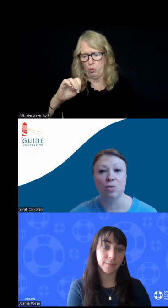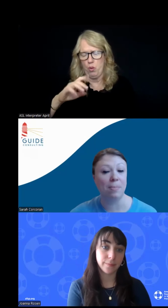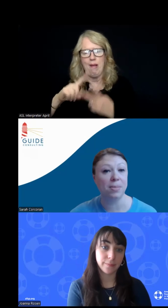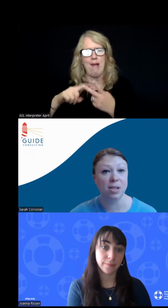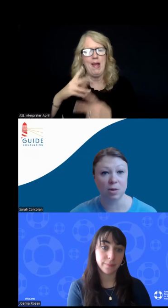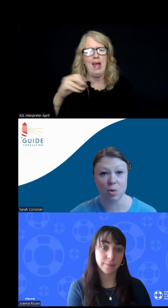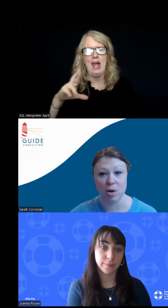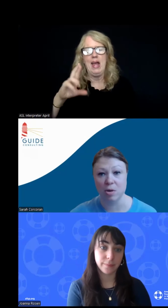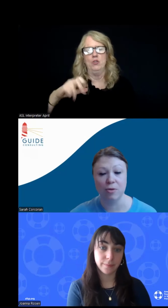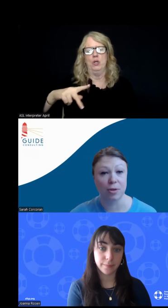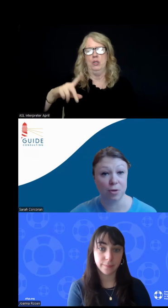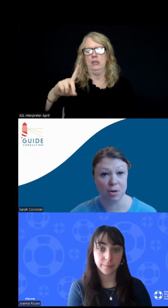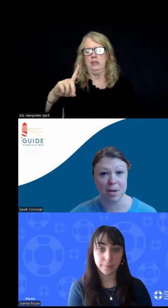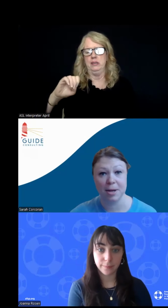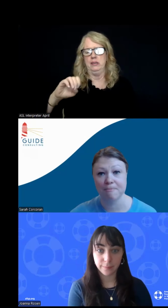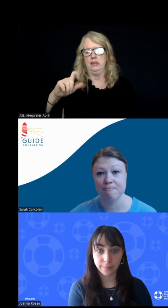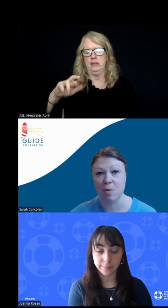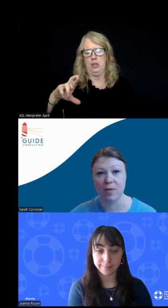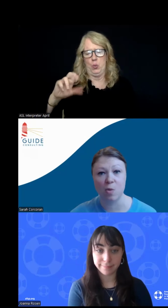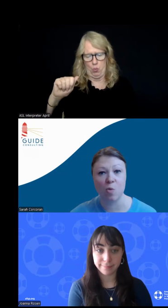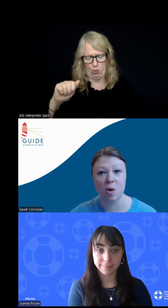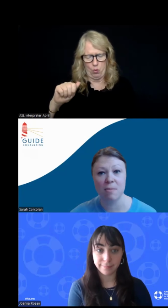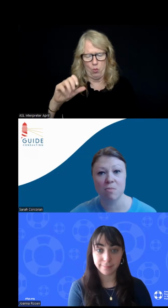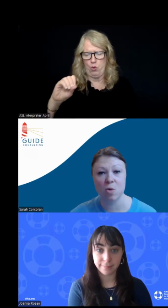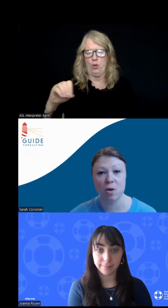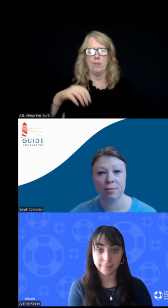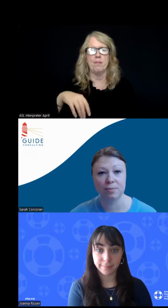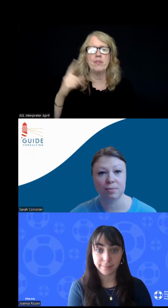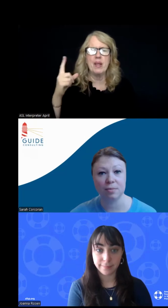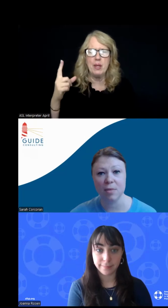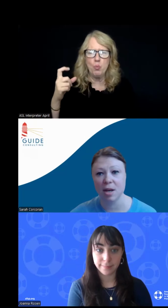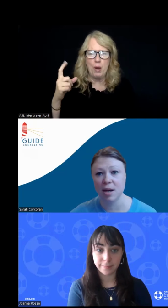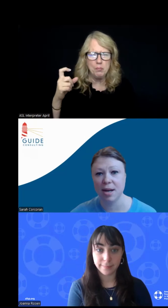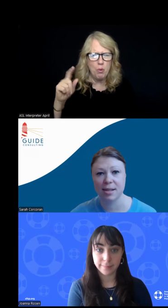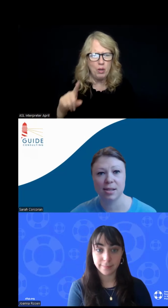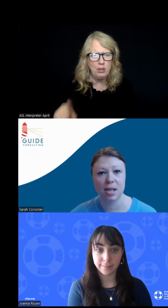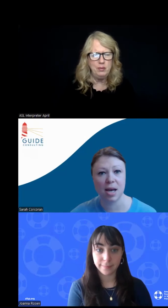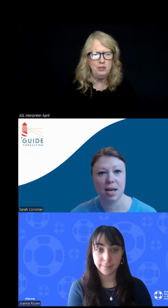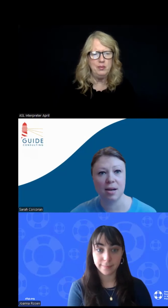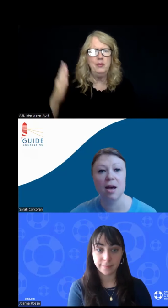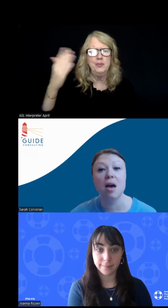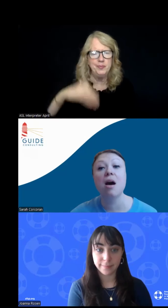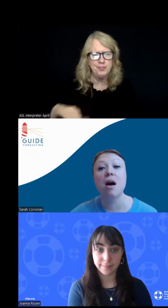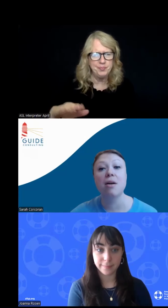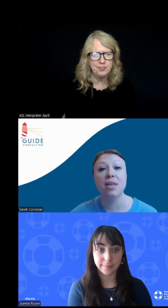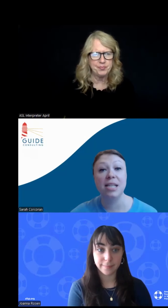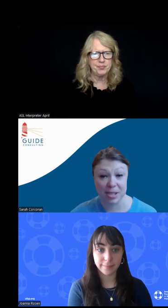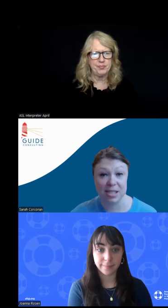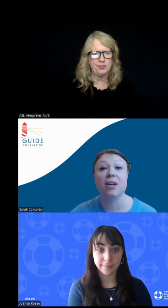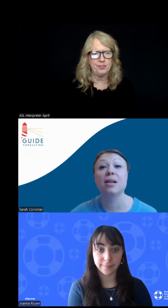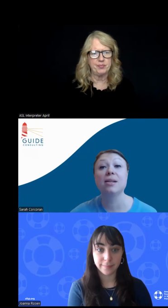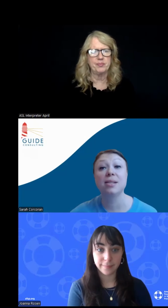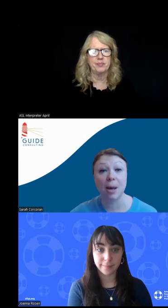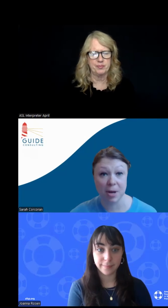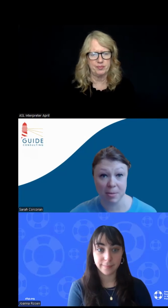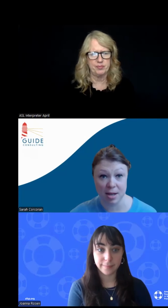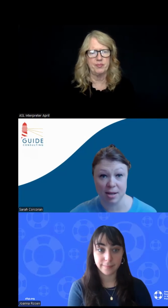and Rep. DeLauro for the full committee. Got one more on the next slide. The